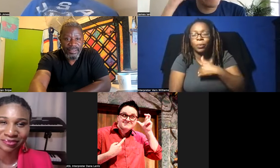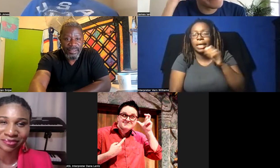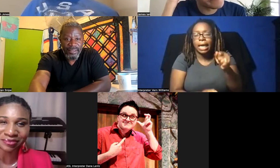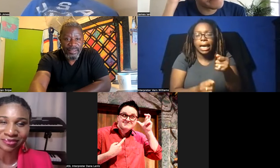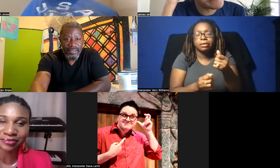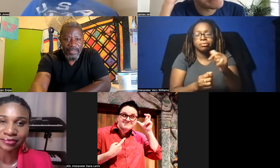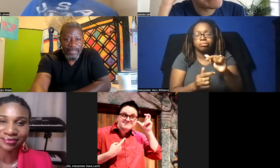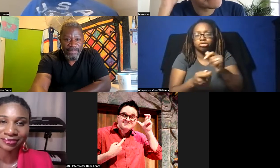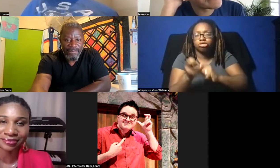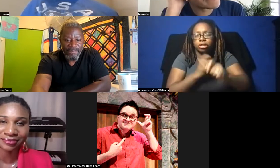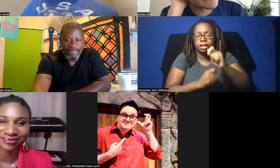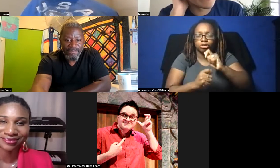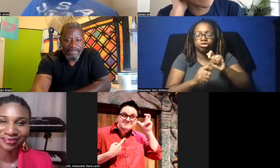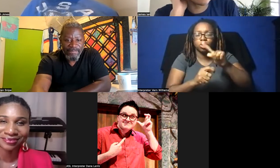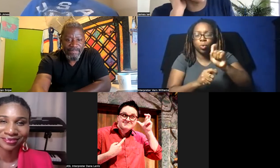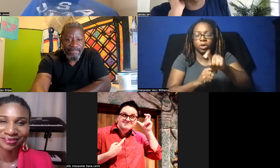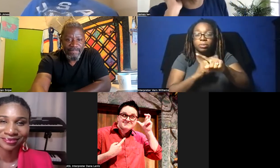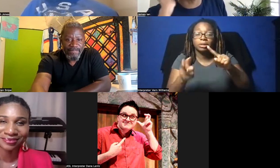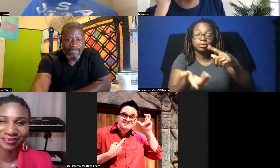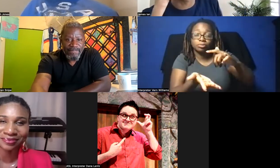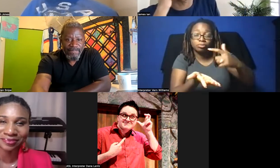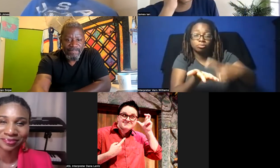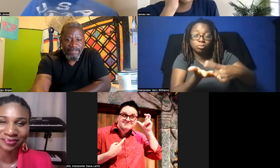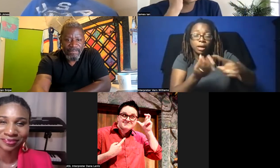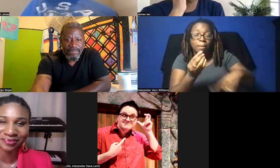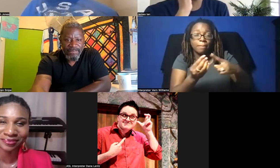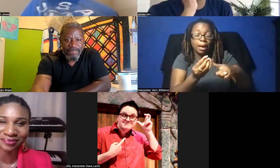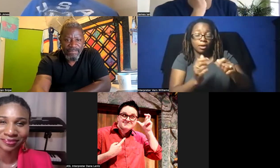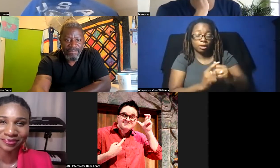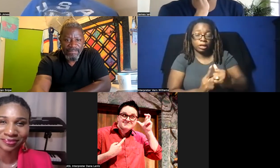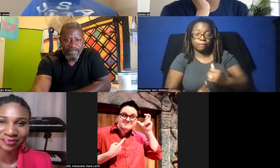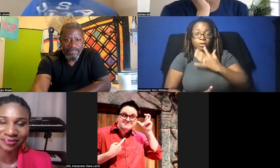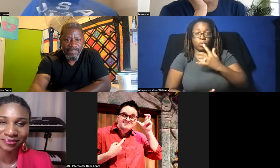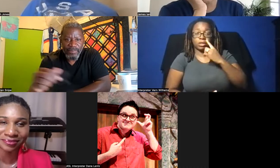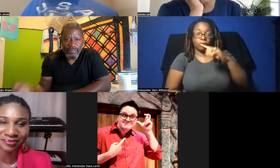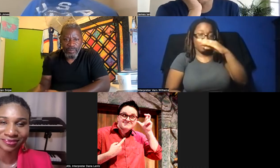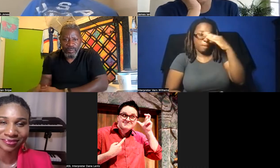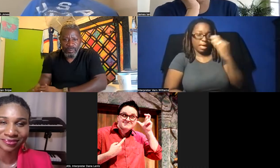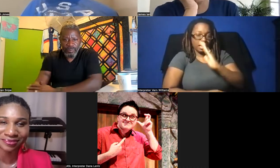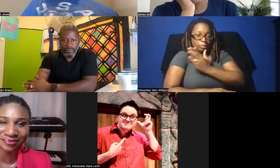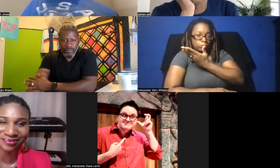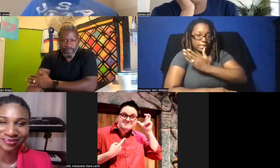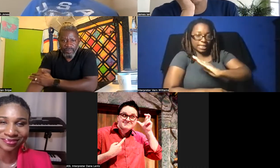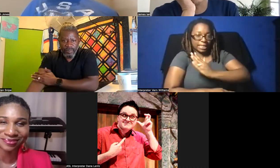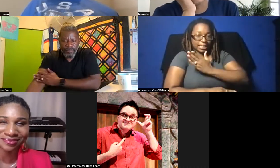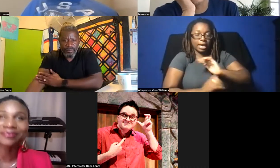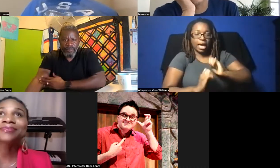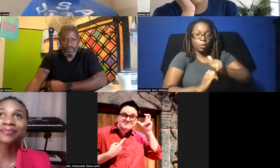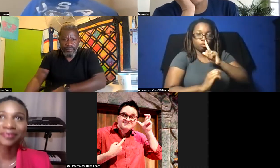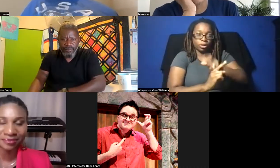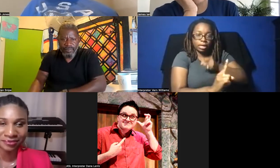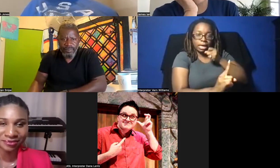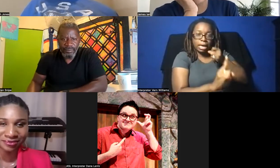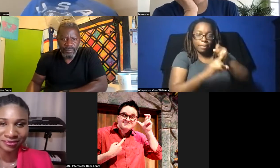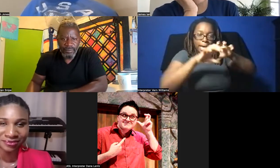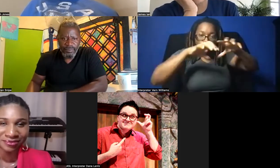you touched on the influence of Black music and it's how it's shaped global culture, right? You're talking